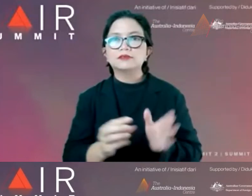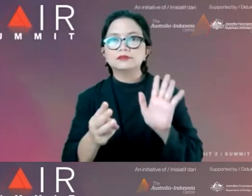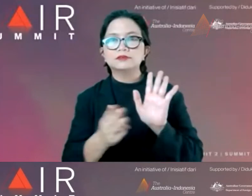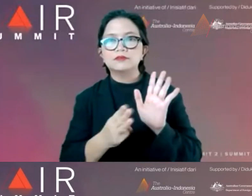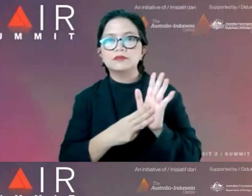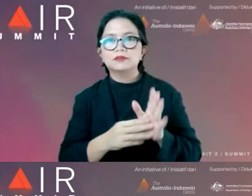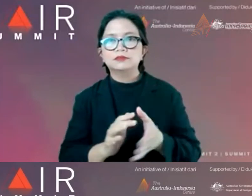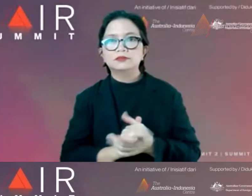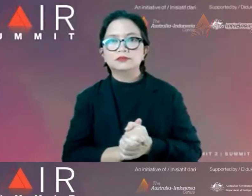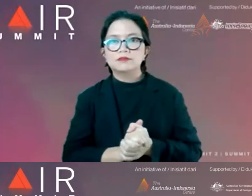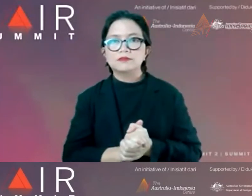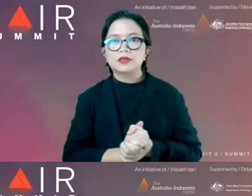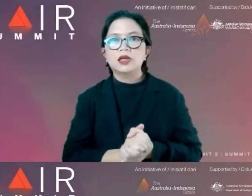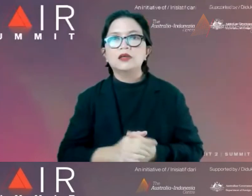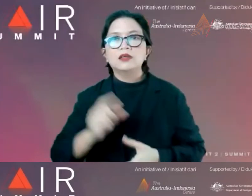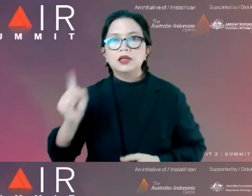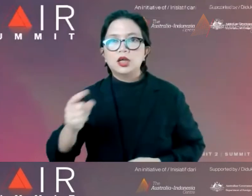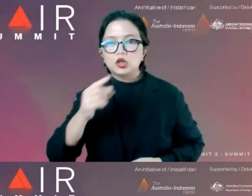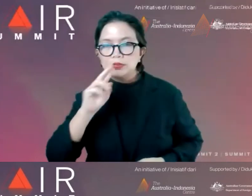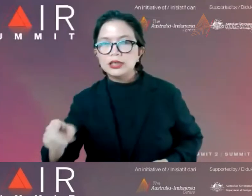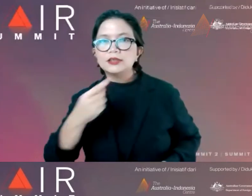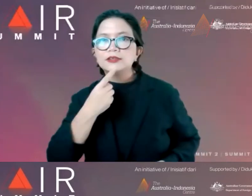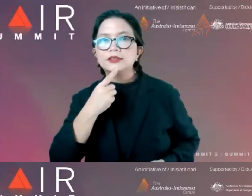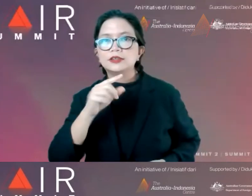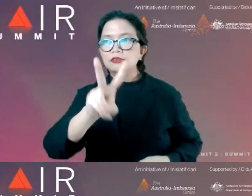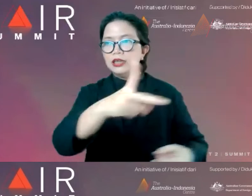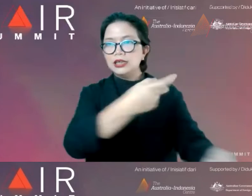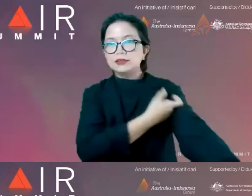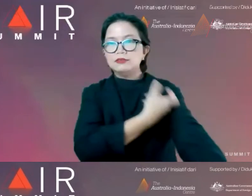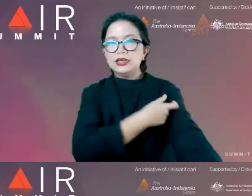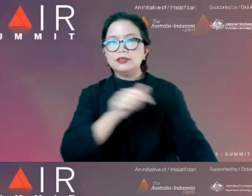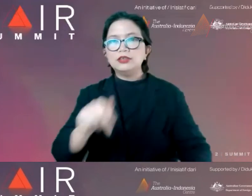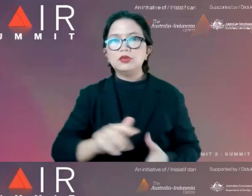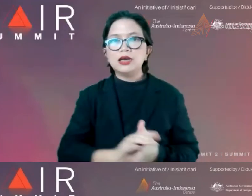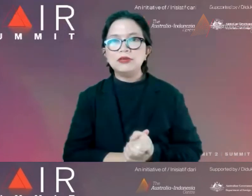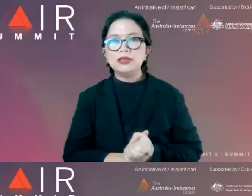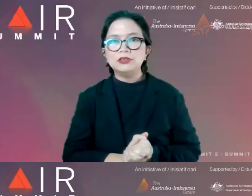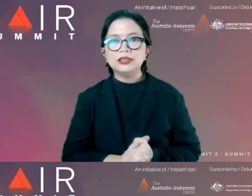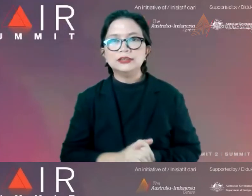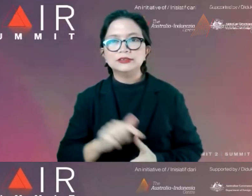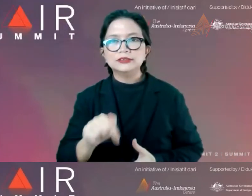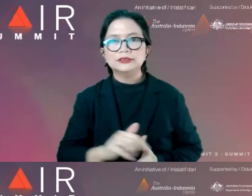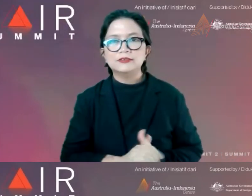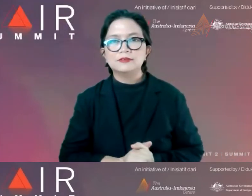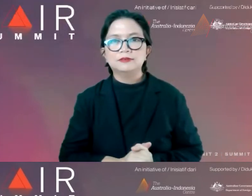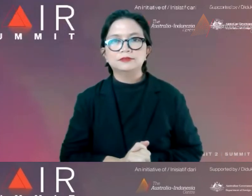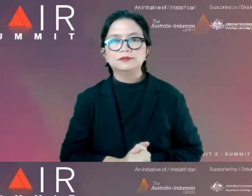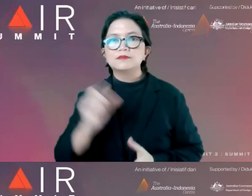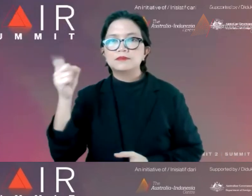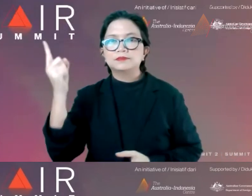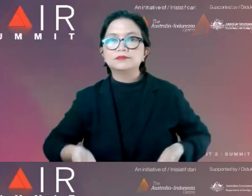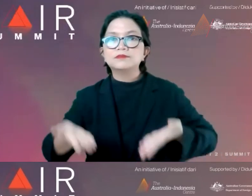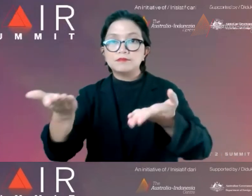and the fact that the government's providing it is all linked. What it shows us really is the really,